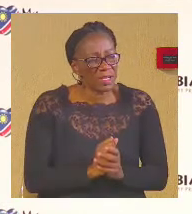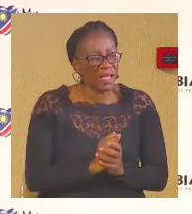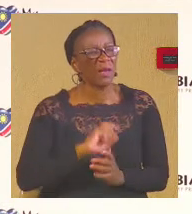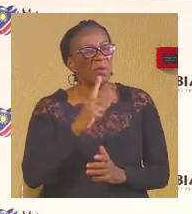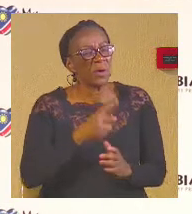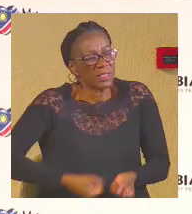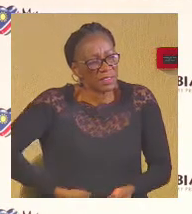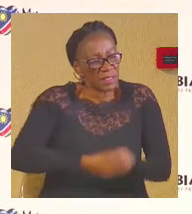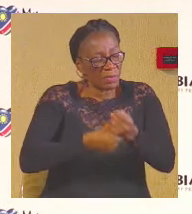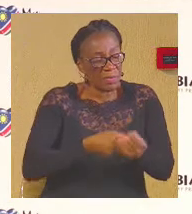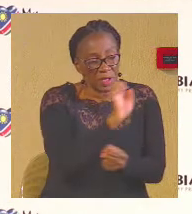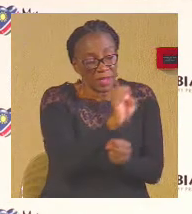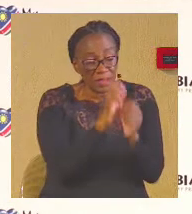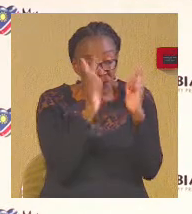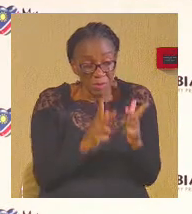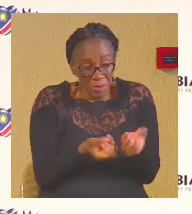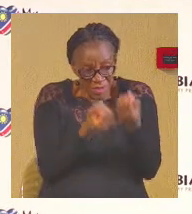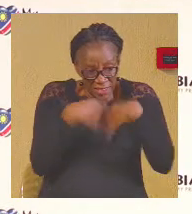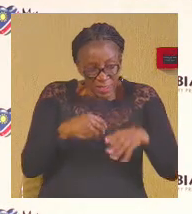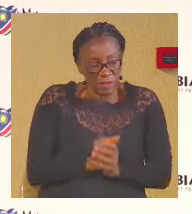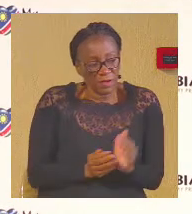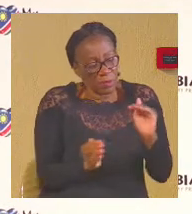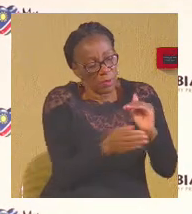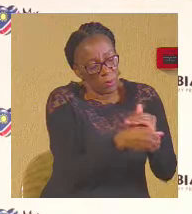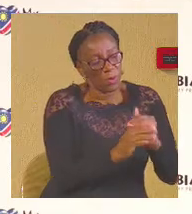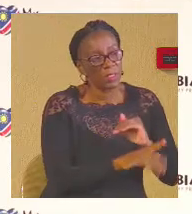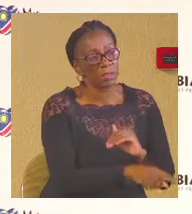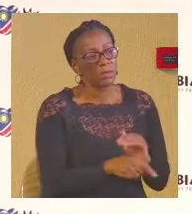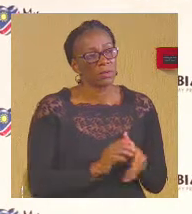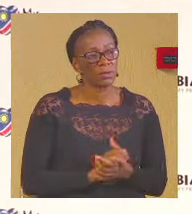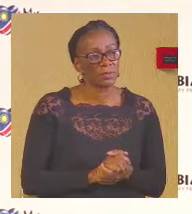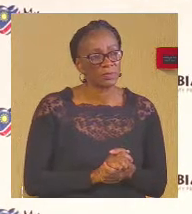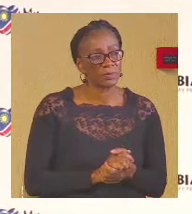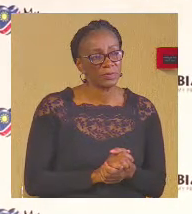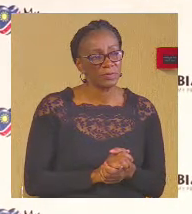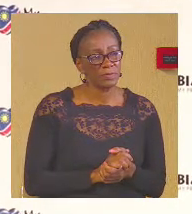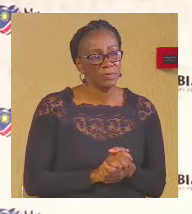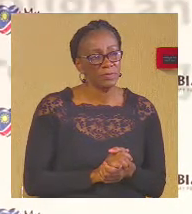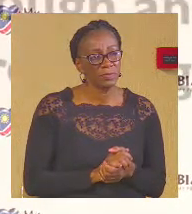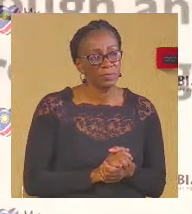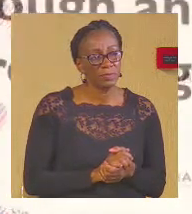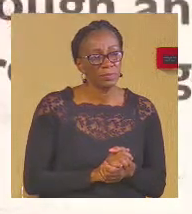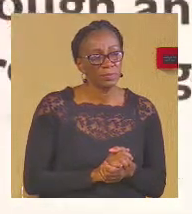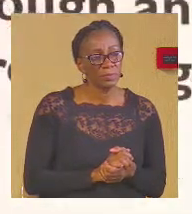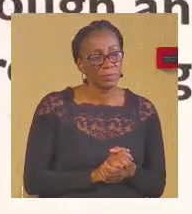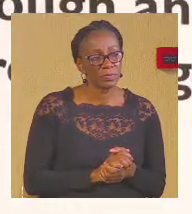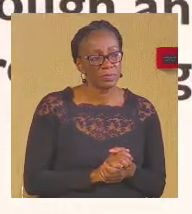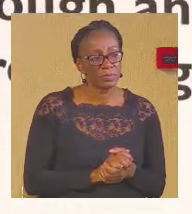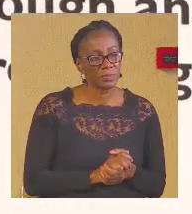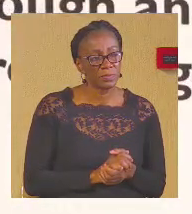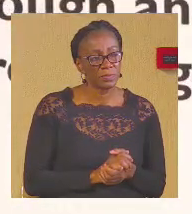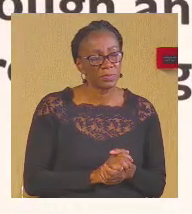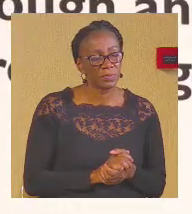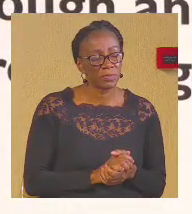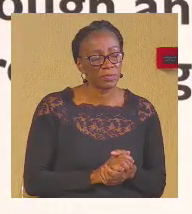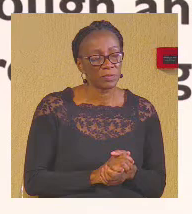getting during this time when they are actually in this living now in this facility? All right, thank you very